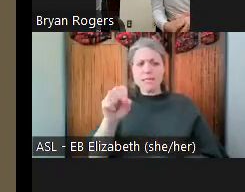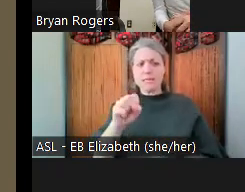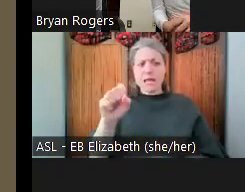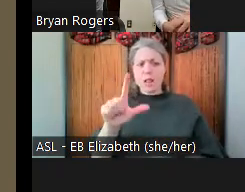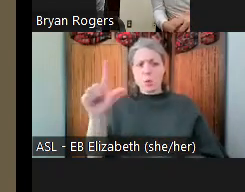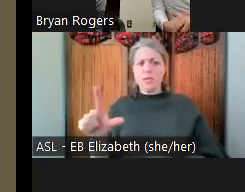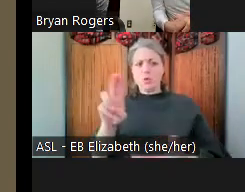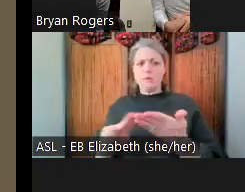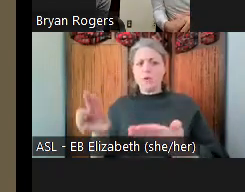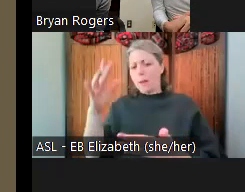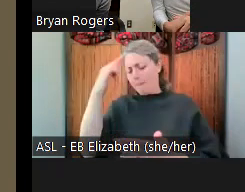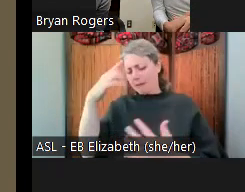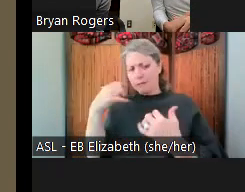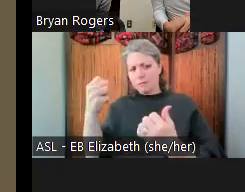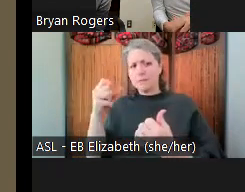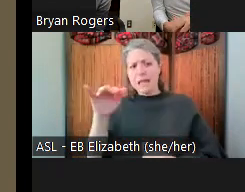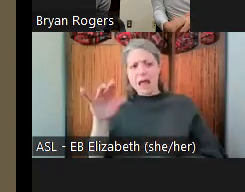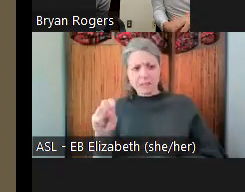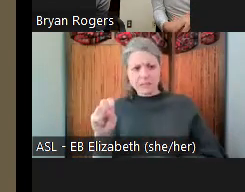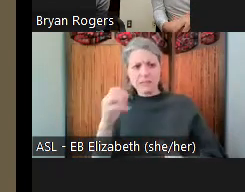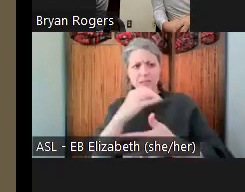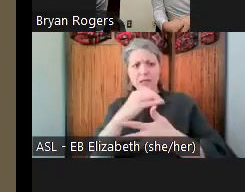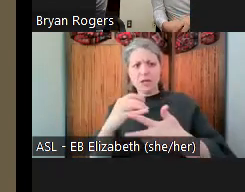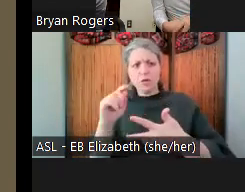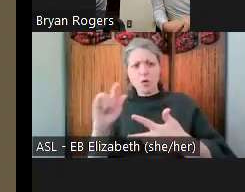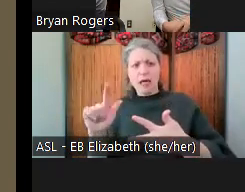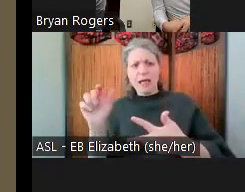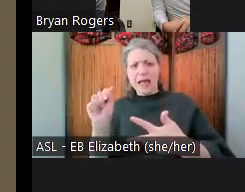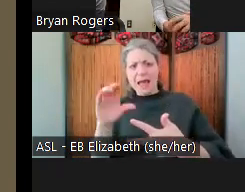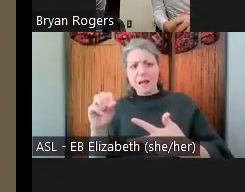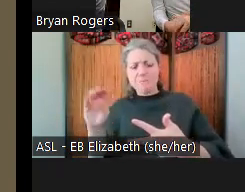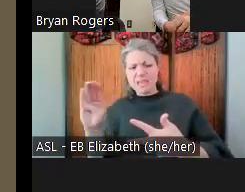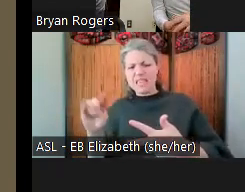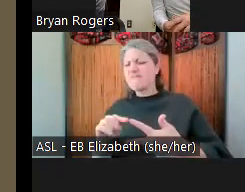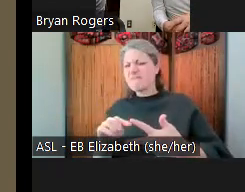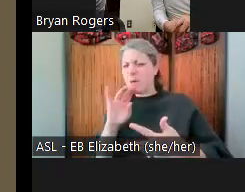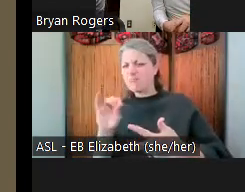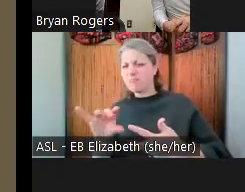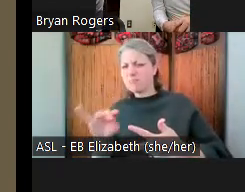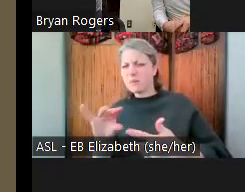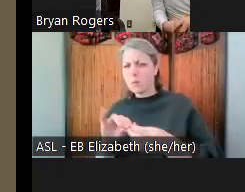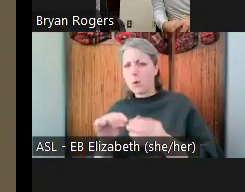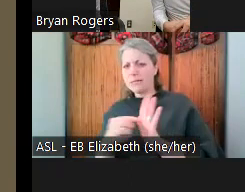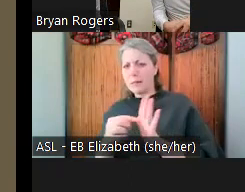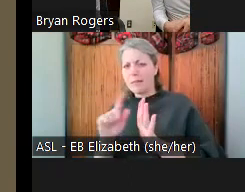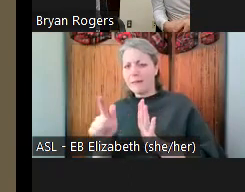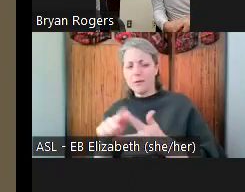status assessment. There's the TRAILS A and B, which I'll give you a little bit of an example